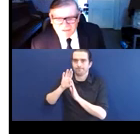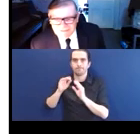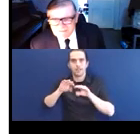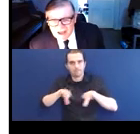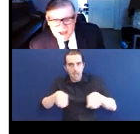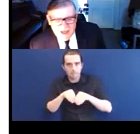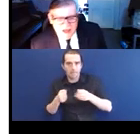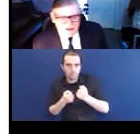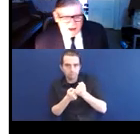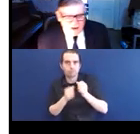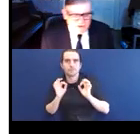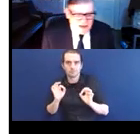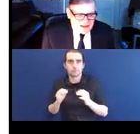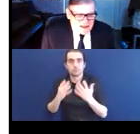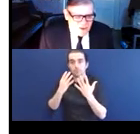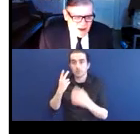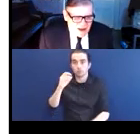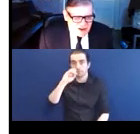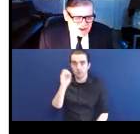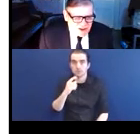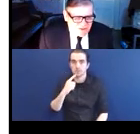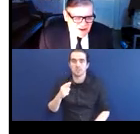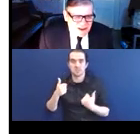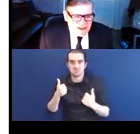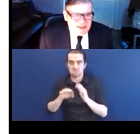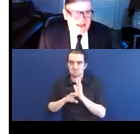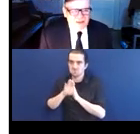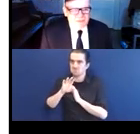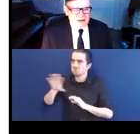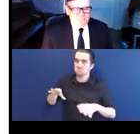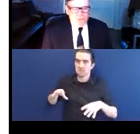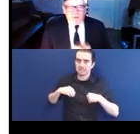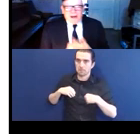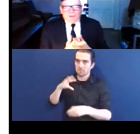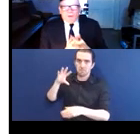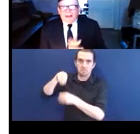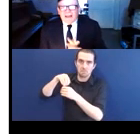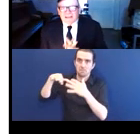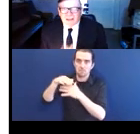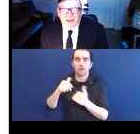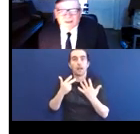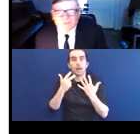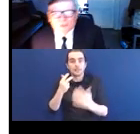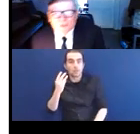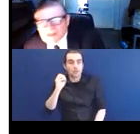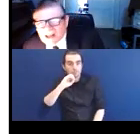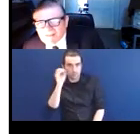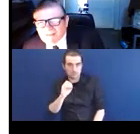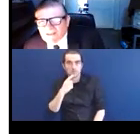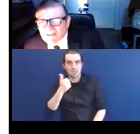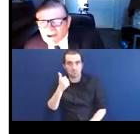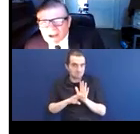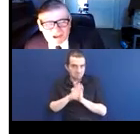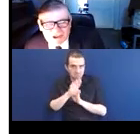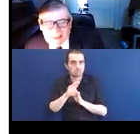life. So that's quite an interesting finding. And to say a little bit more about it, what were the lessons learned? Although the study found